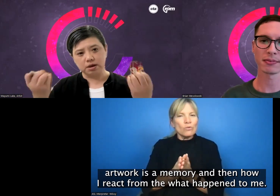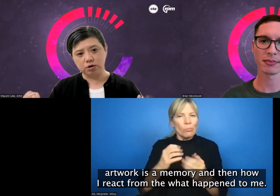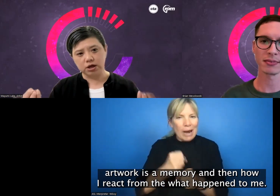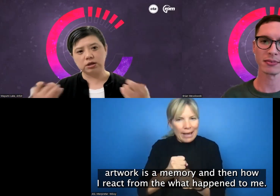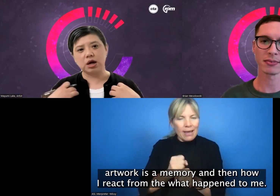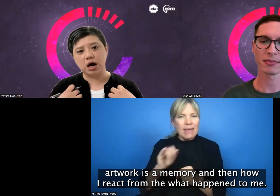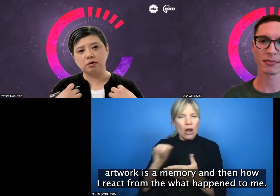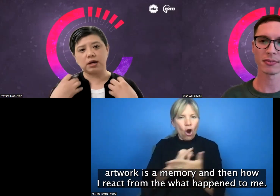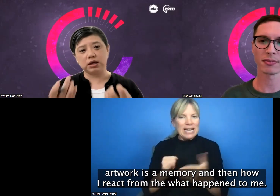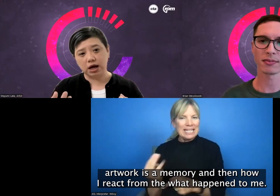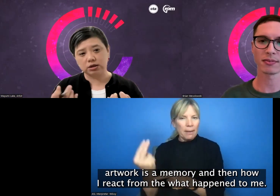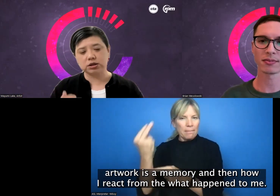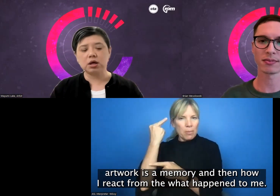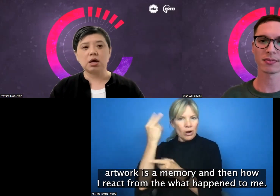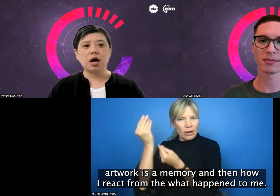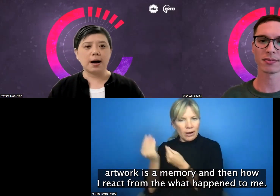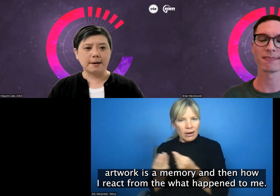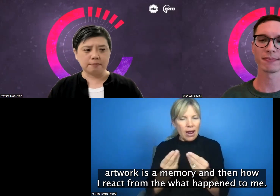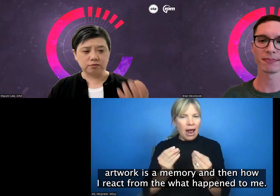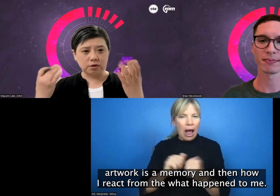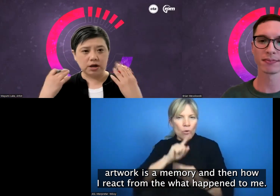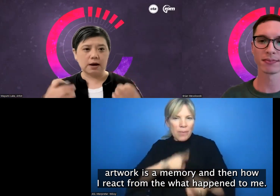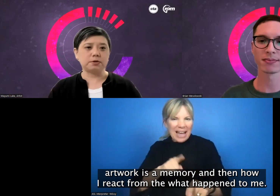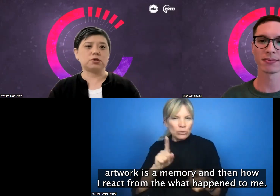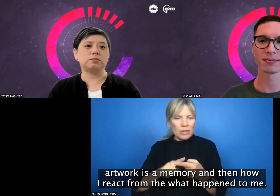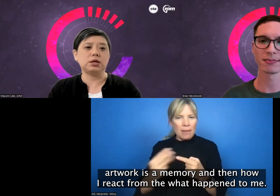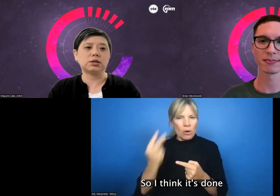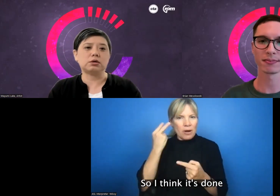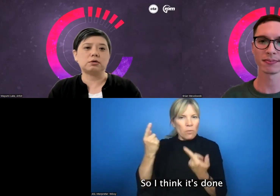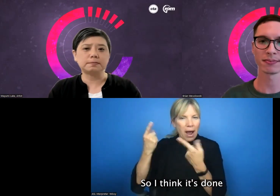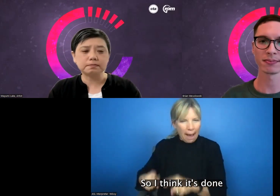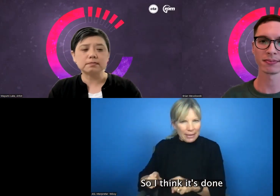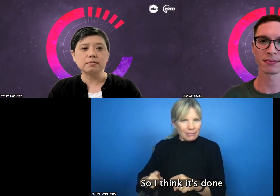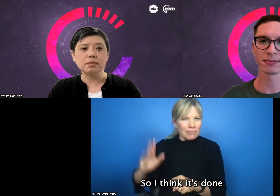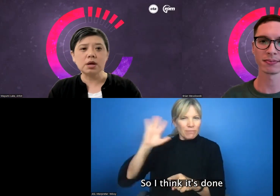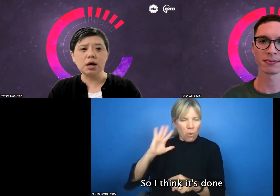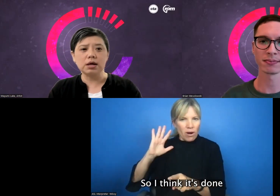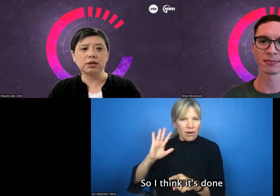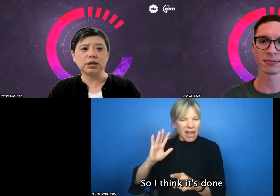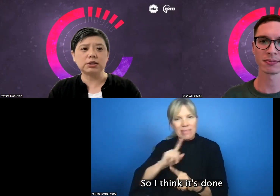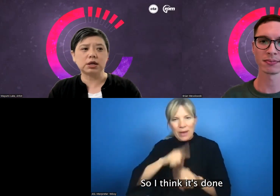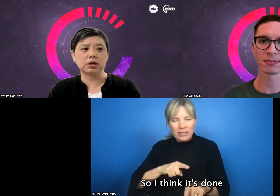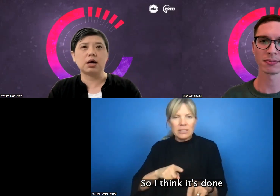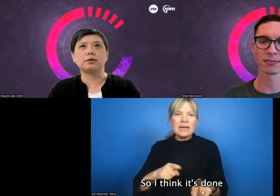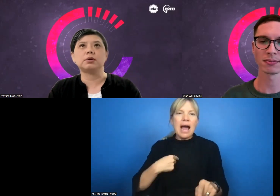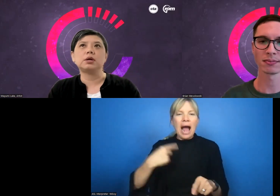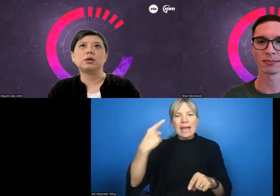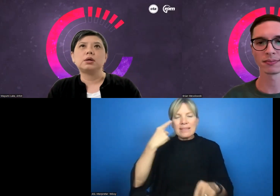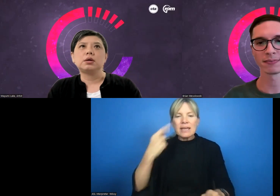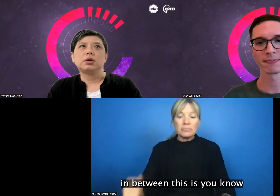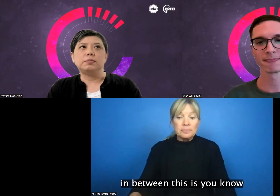a memory, and then how I react from what happened to me. So I think it's